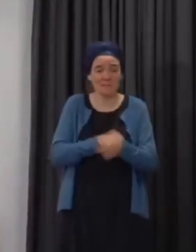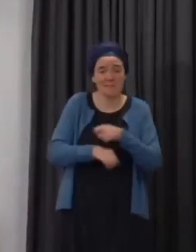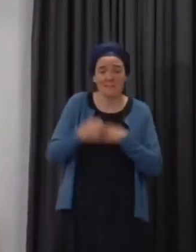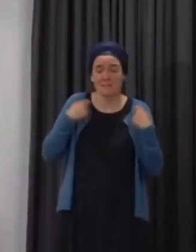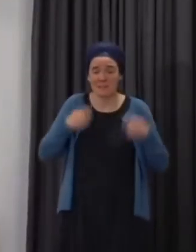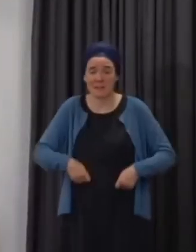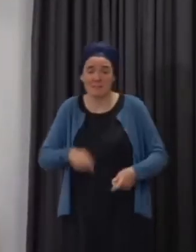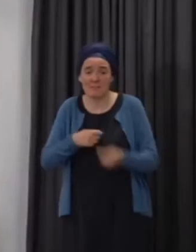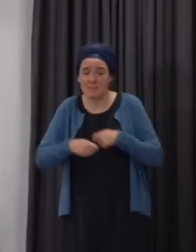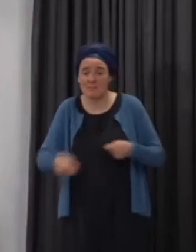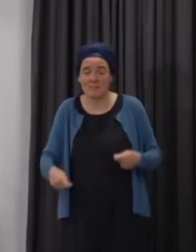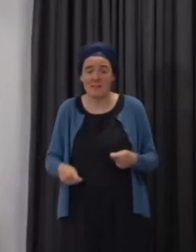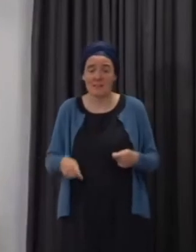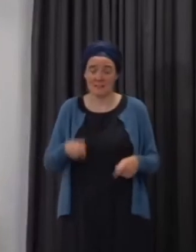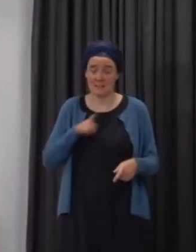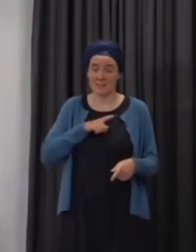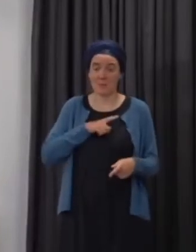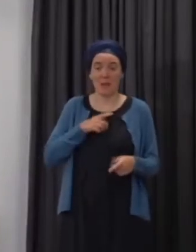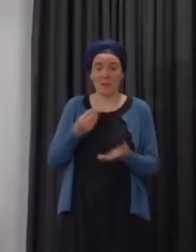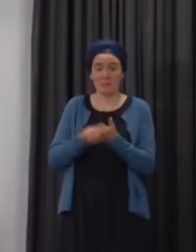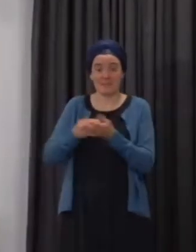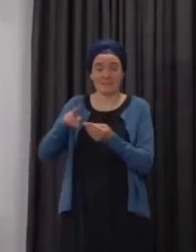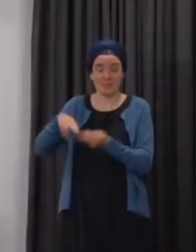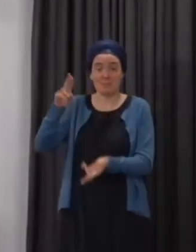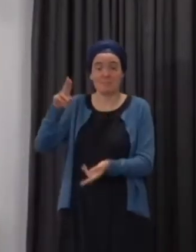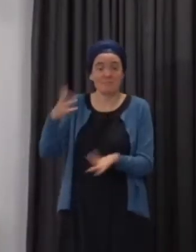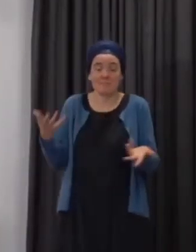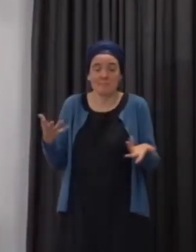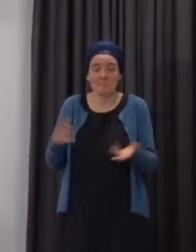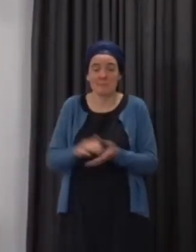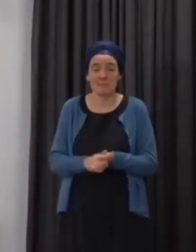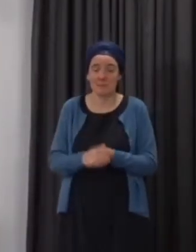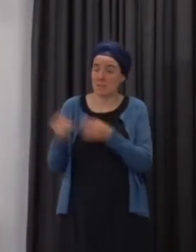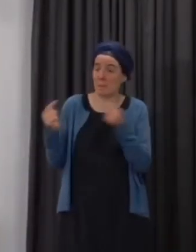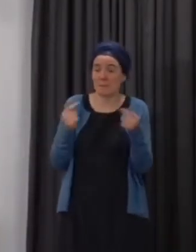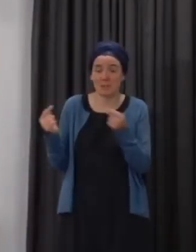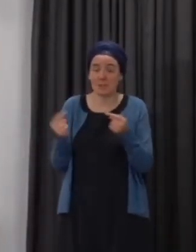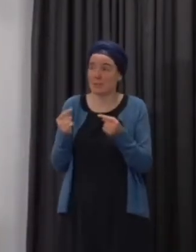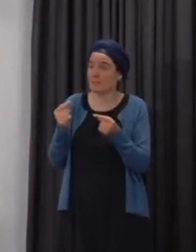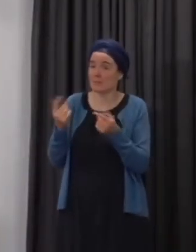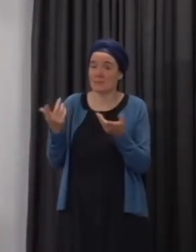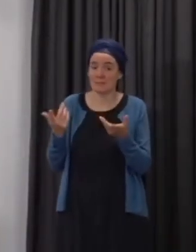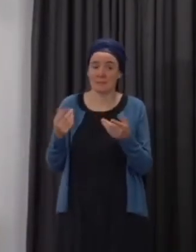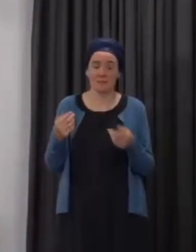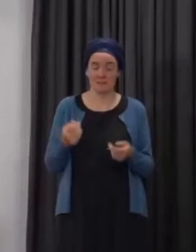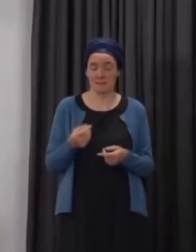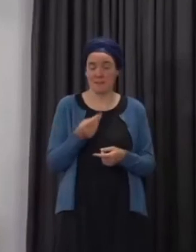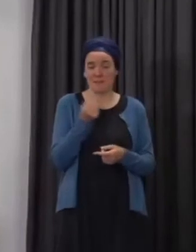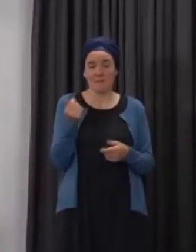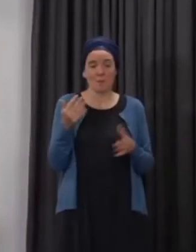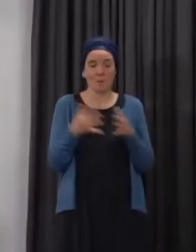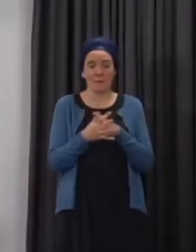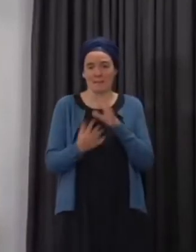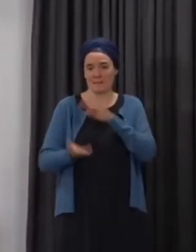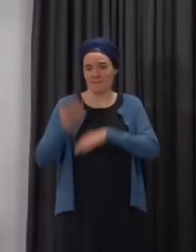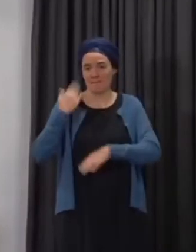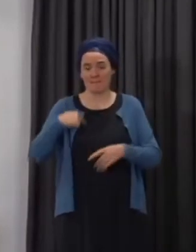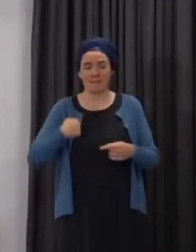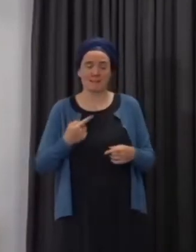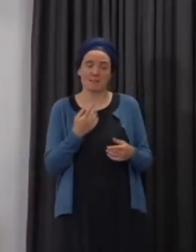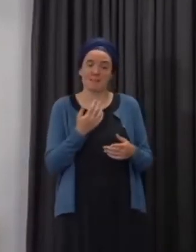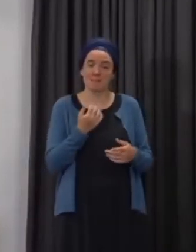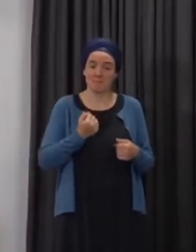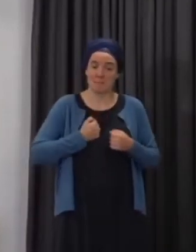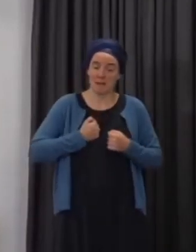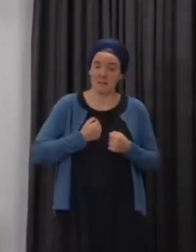ago, you'll recall that in one of these press conferences, I said that PPE was my number one priority and anxiety, because both the